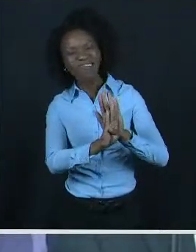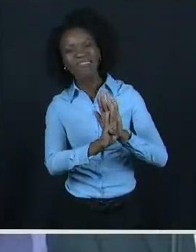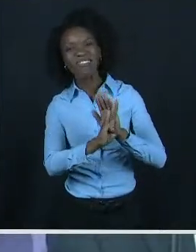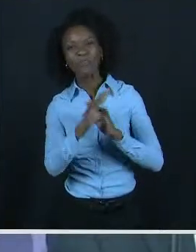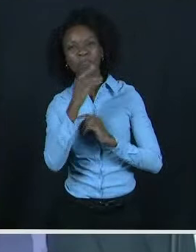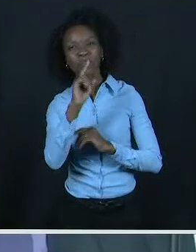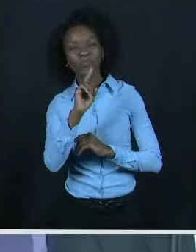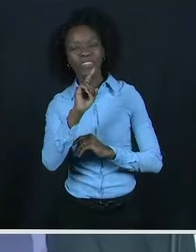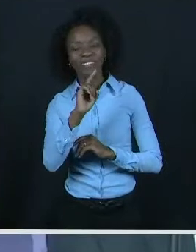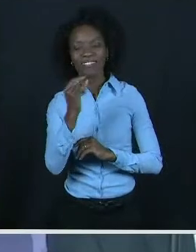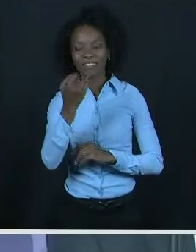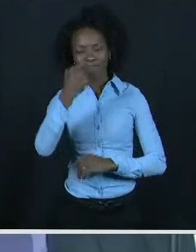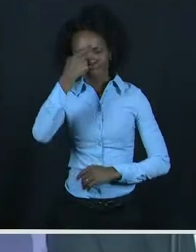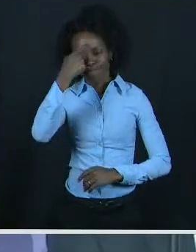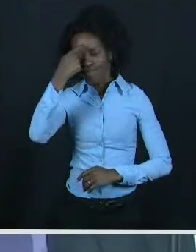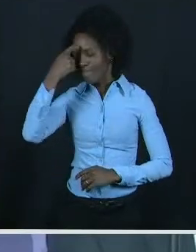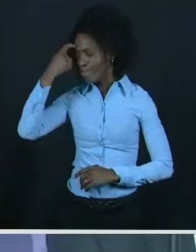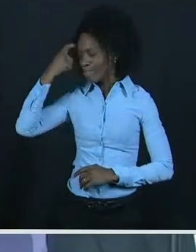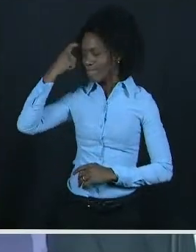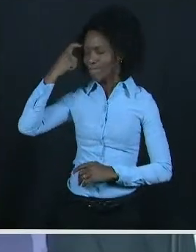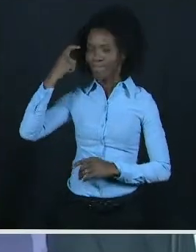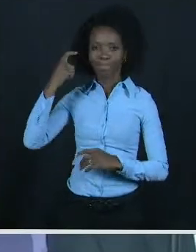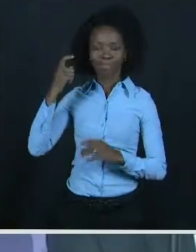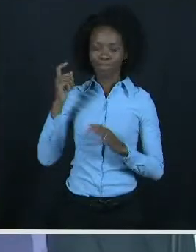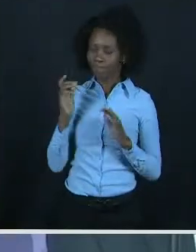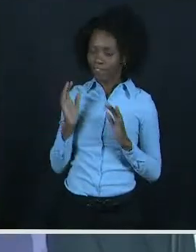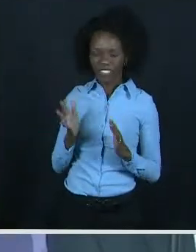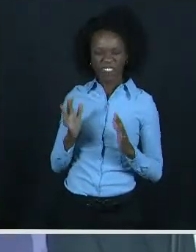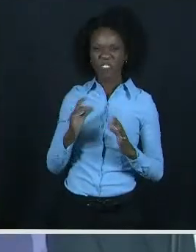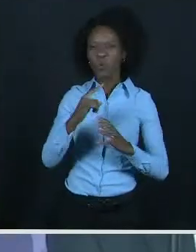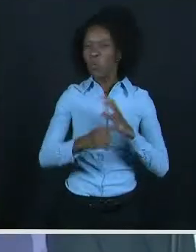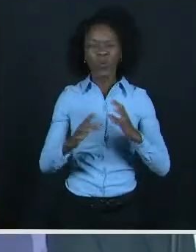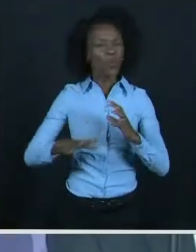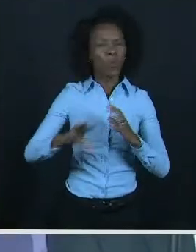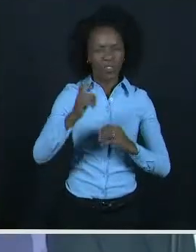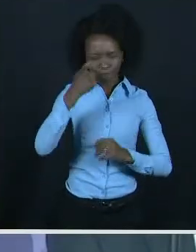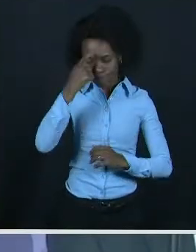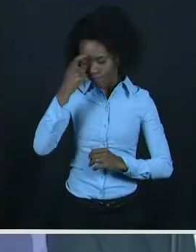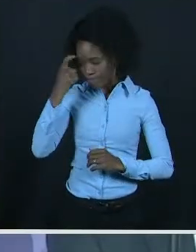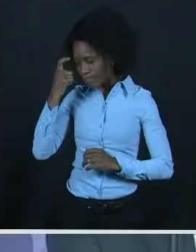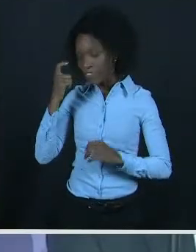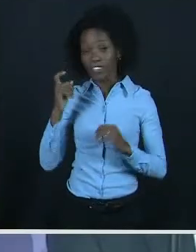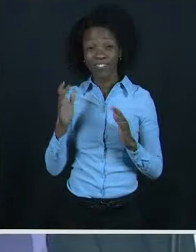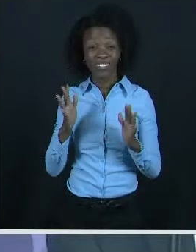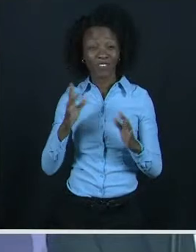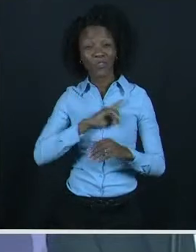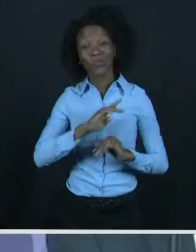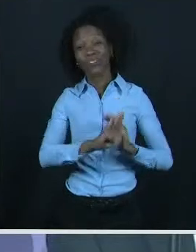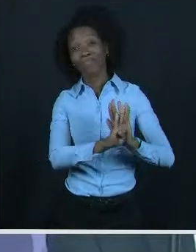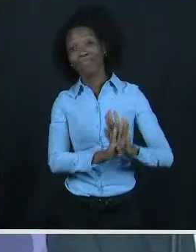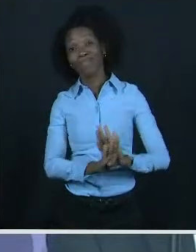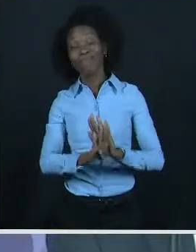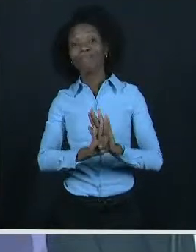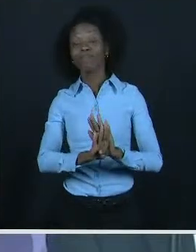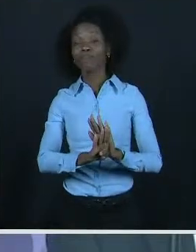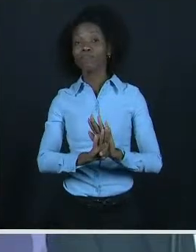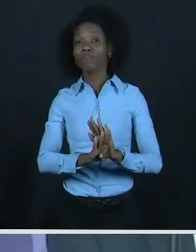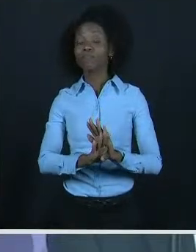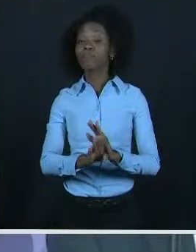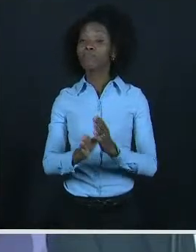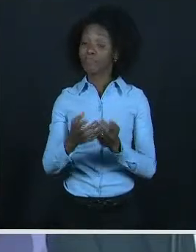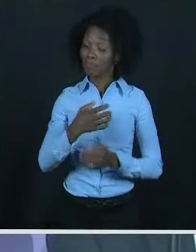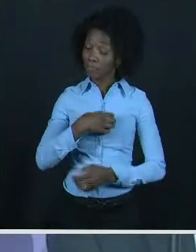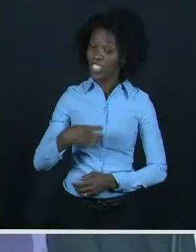scar that it places on our world. And the President